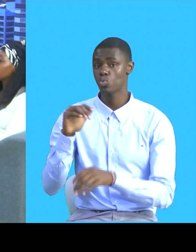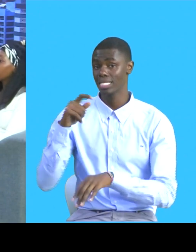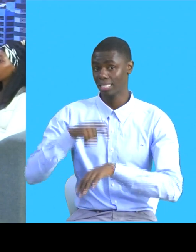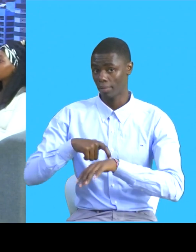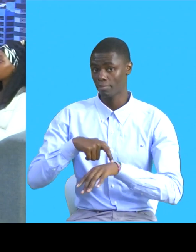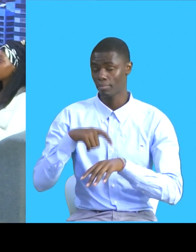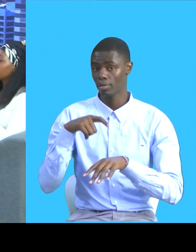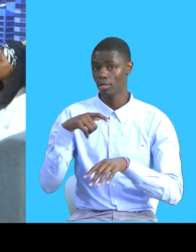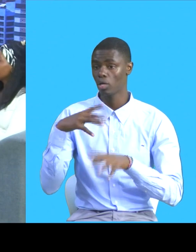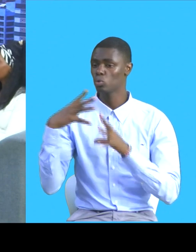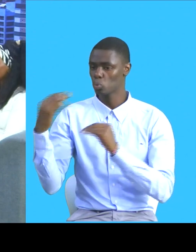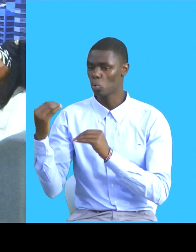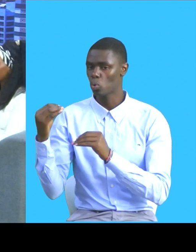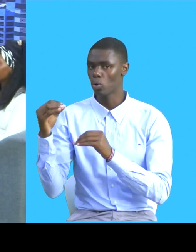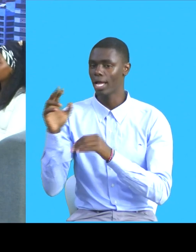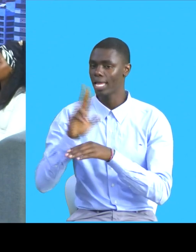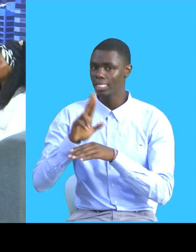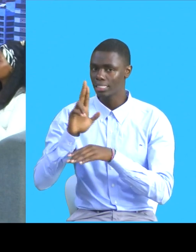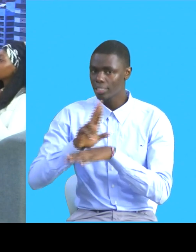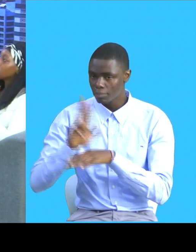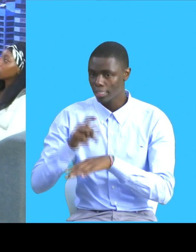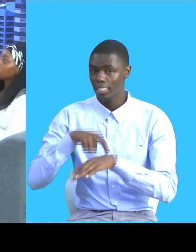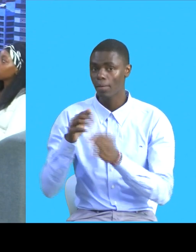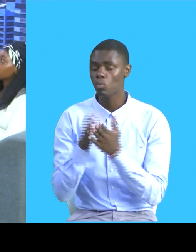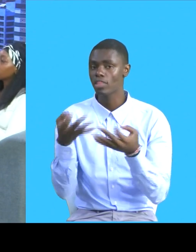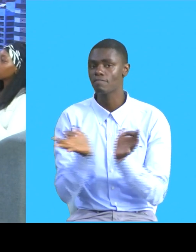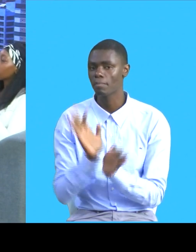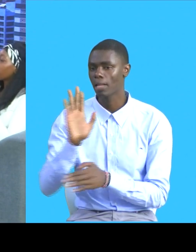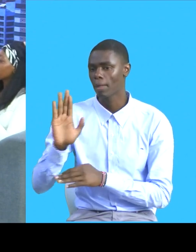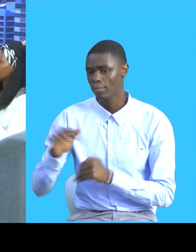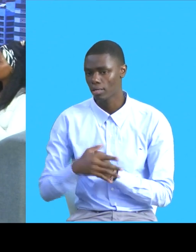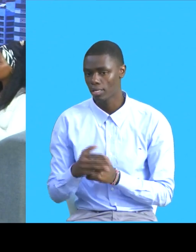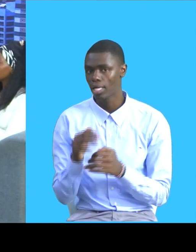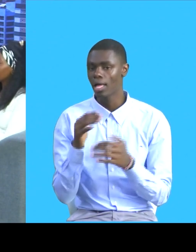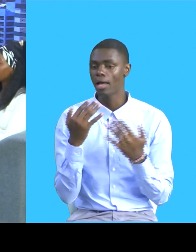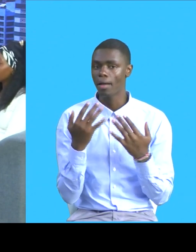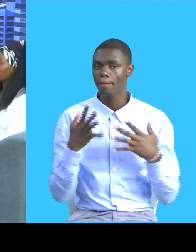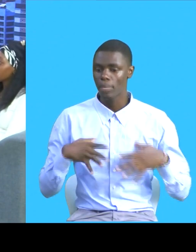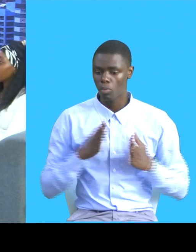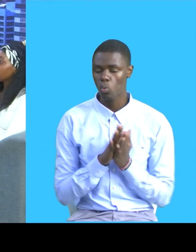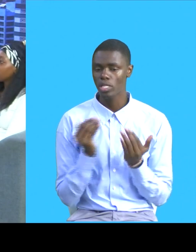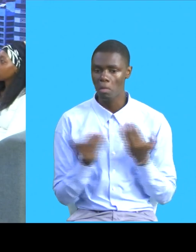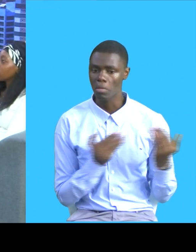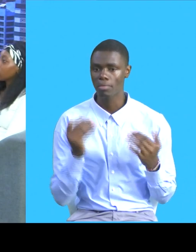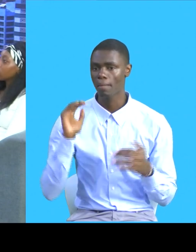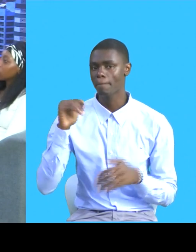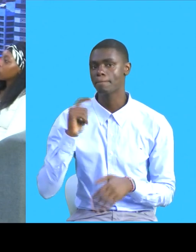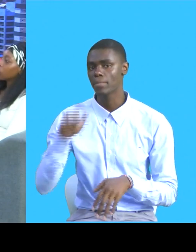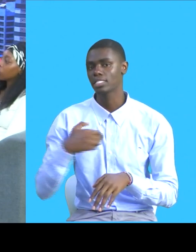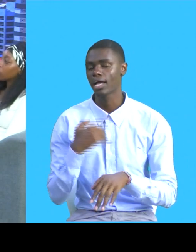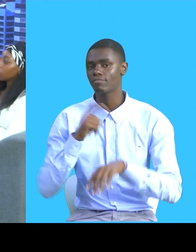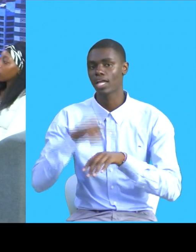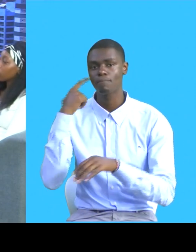to go and spend time with their families. Those who have kids also to have time with their kids. Those